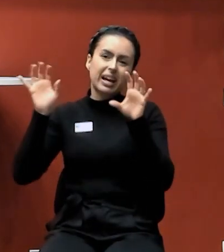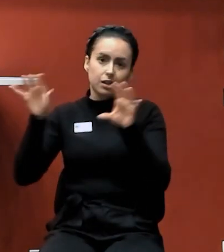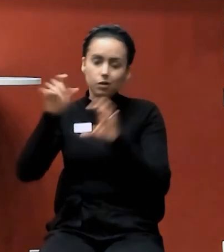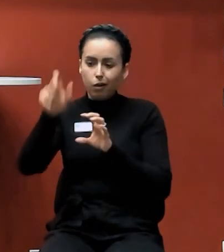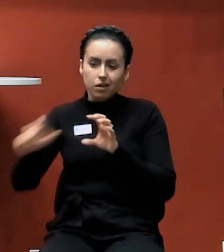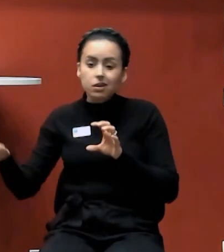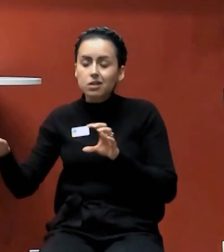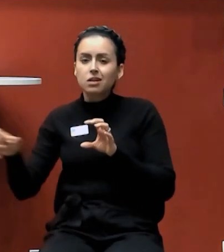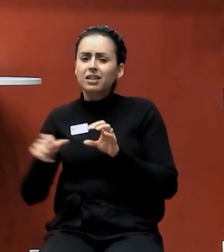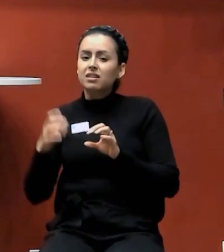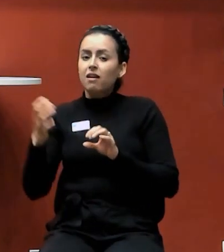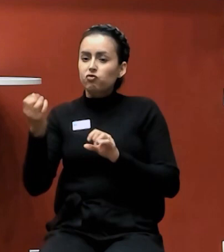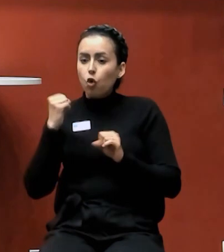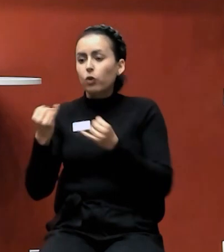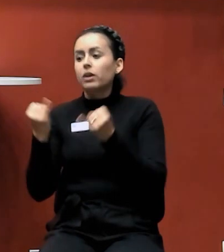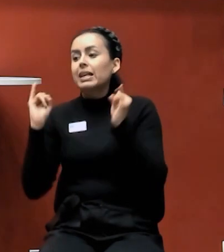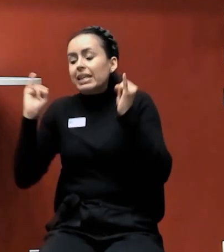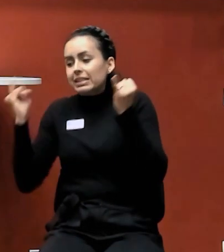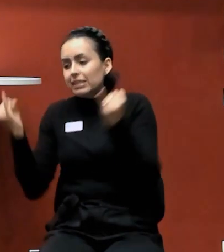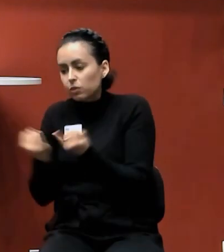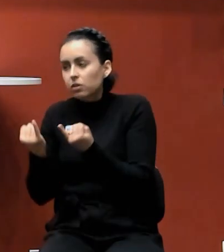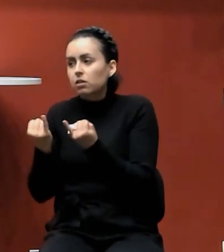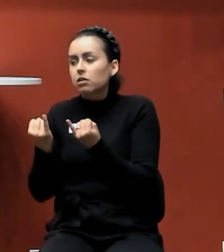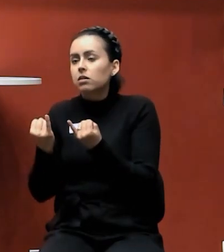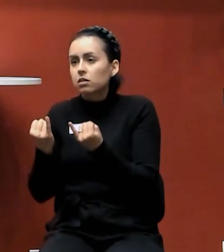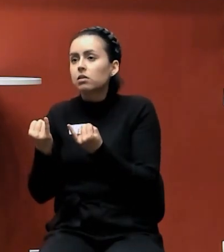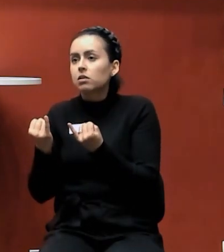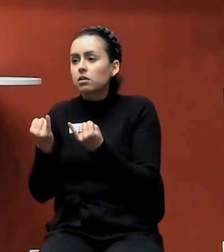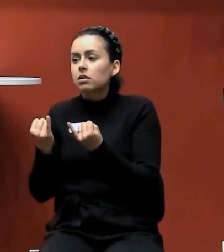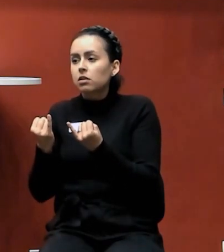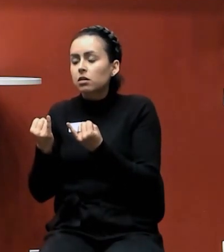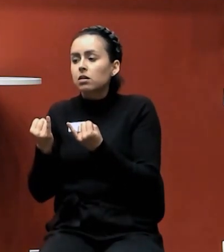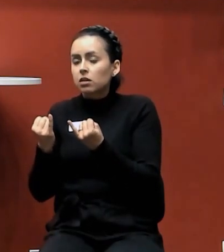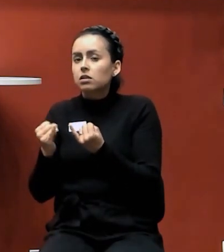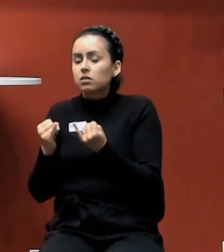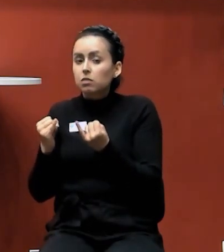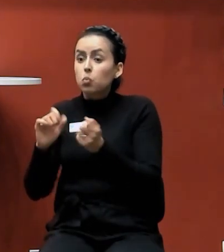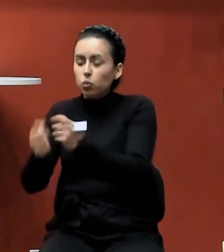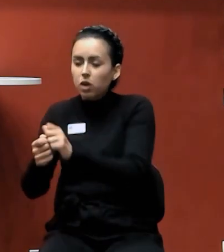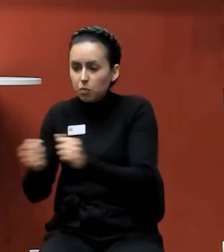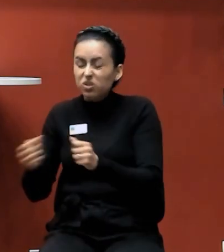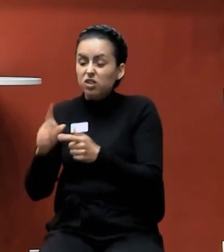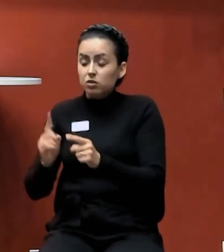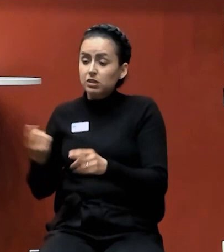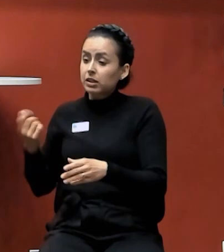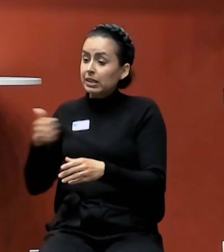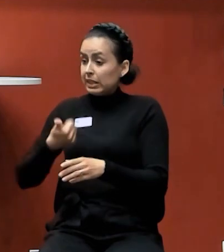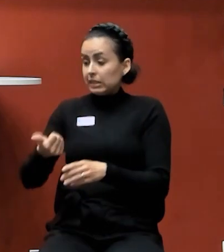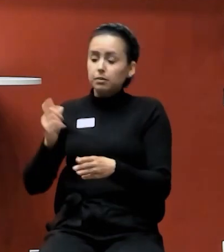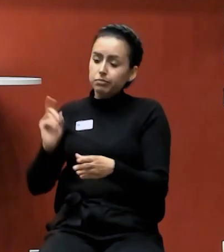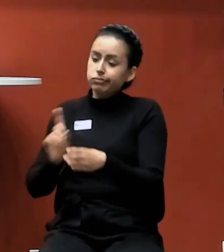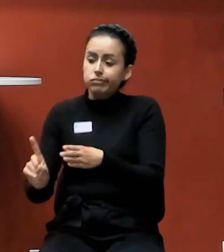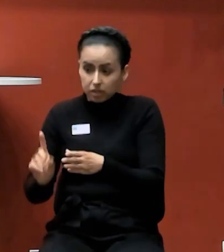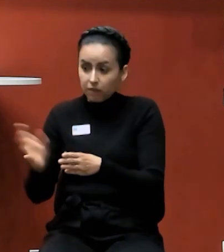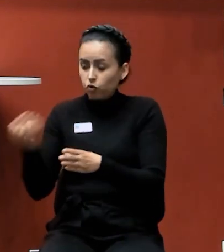an institution, but it may be that you go and that institution swings back, or it may be that somebody comes in new at the